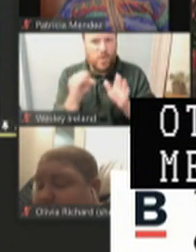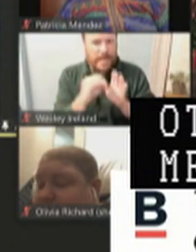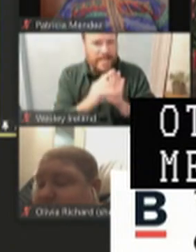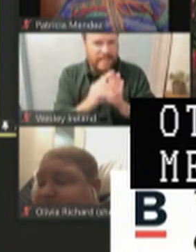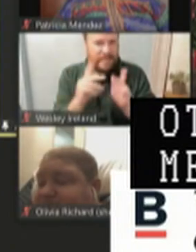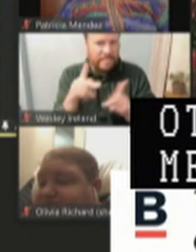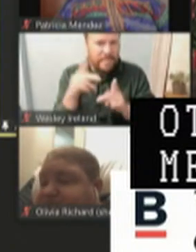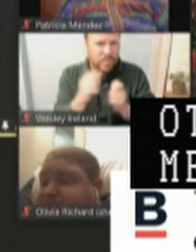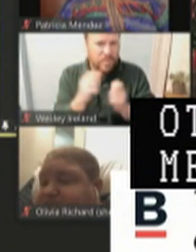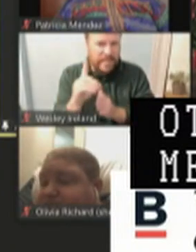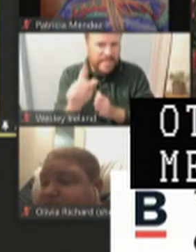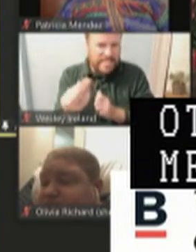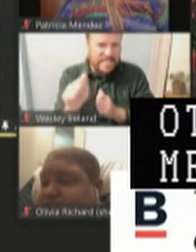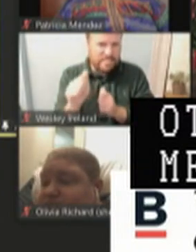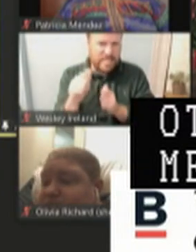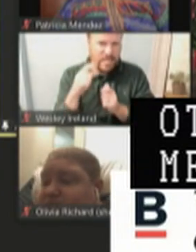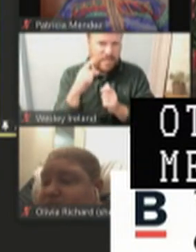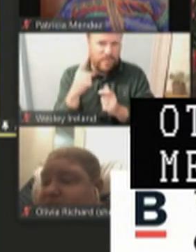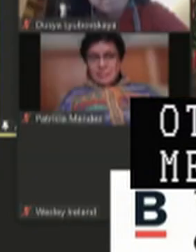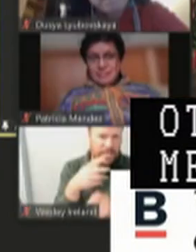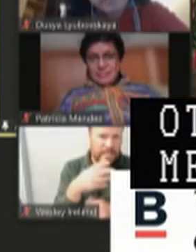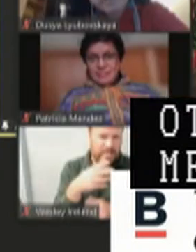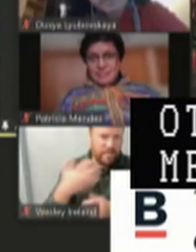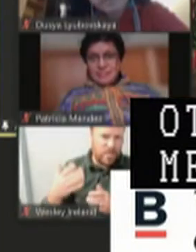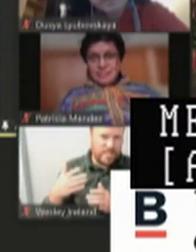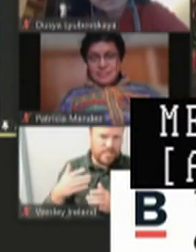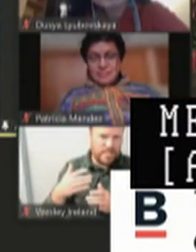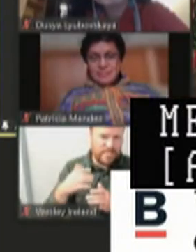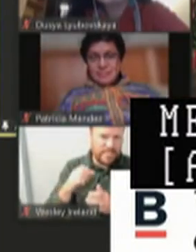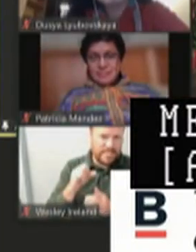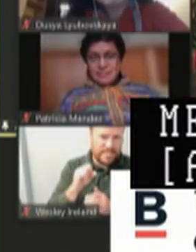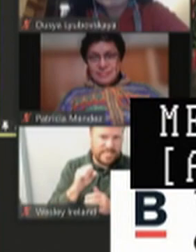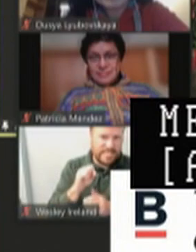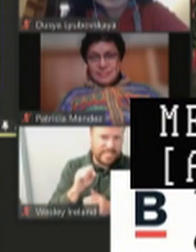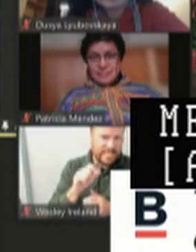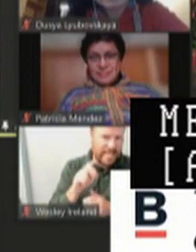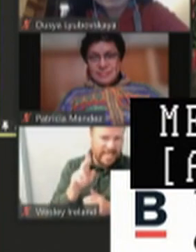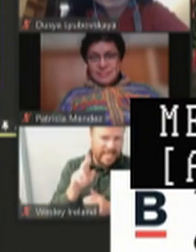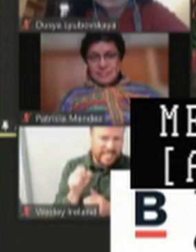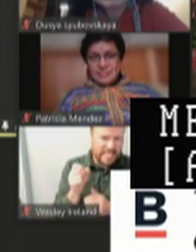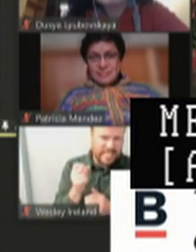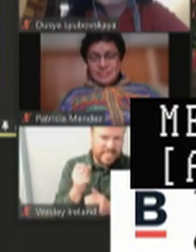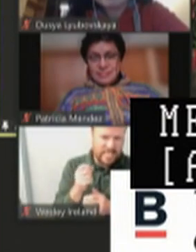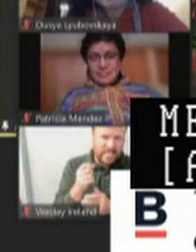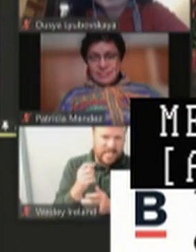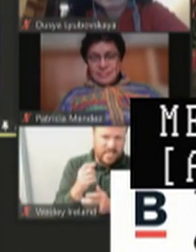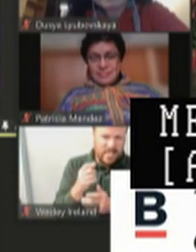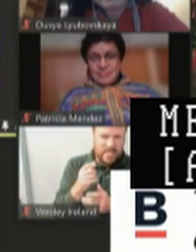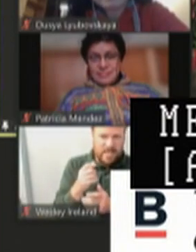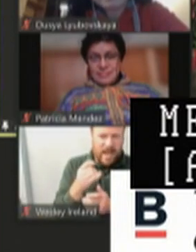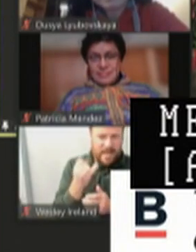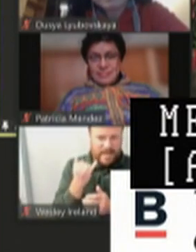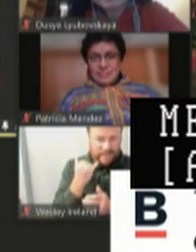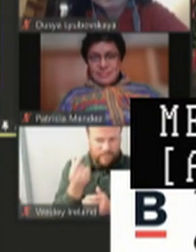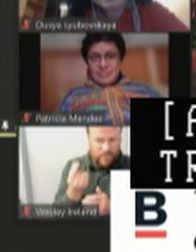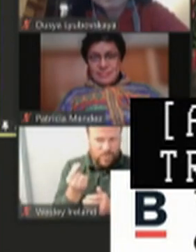as to the process for that and identifying people who may have disabilities who are also immigrants.